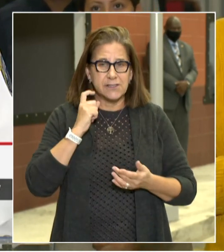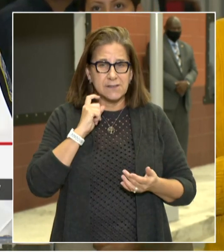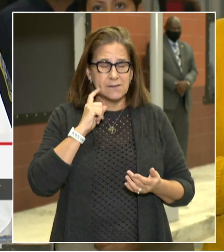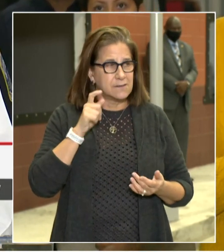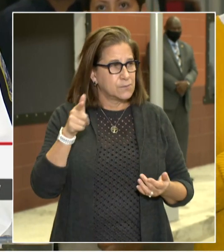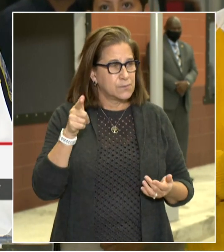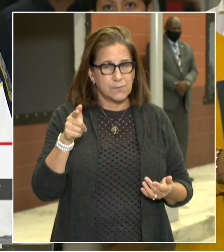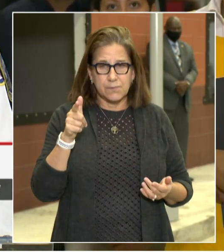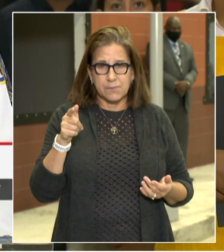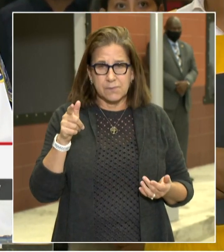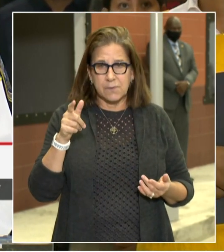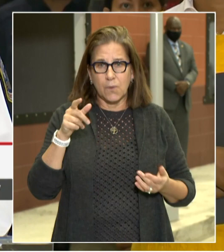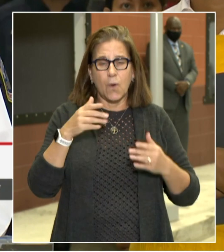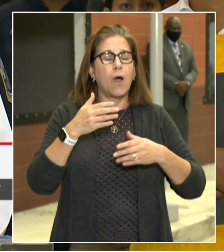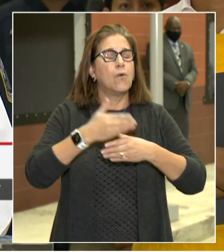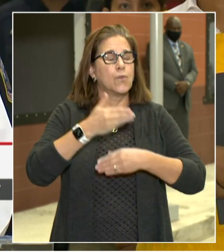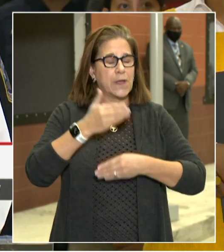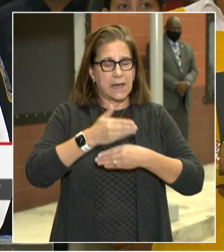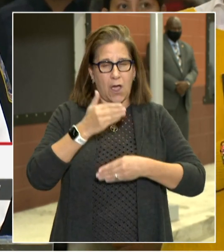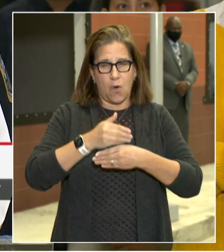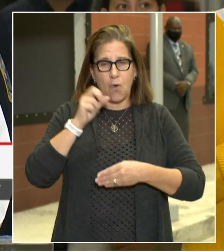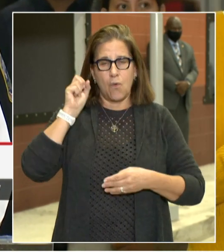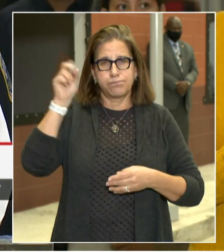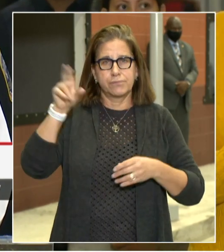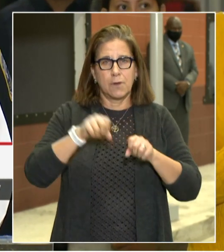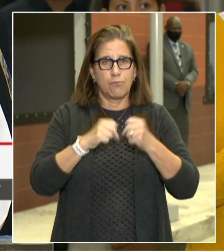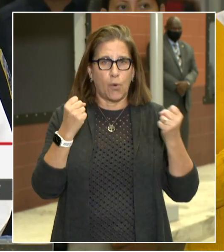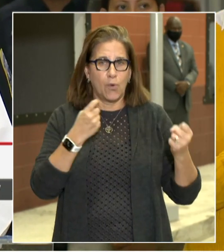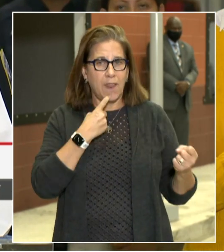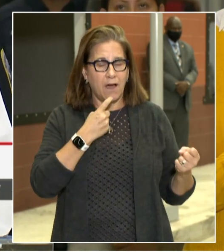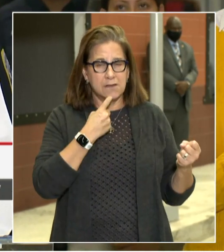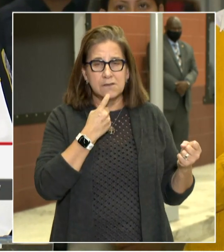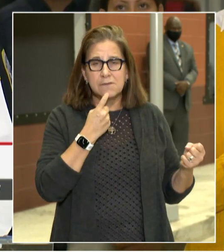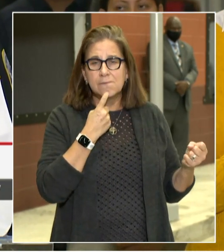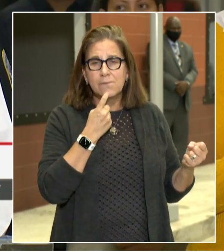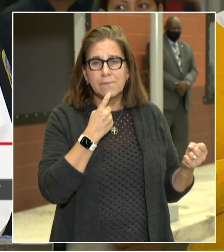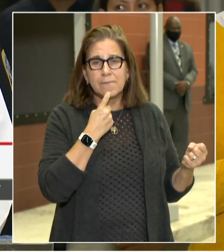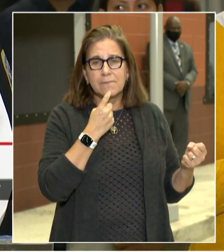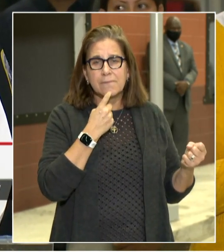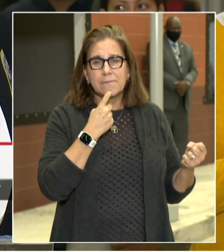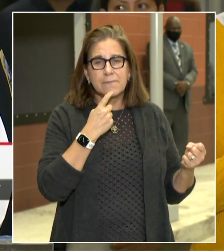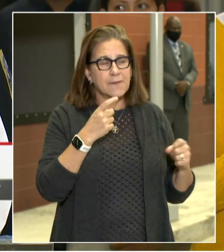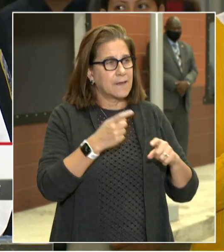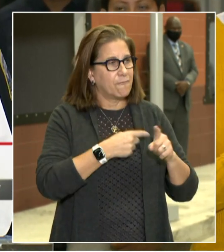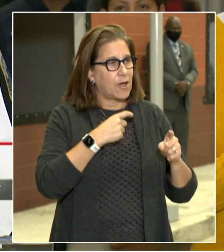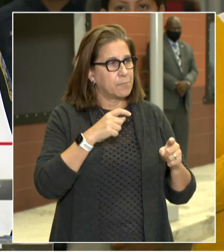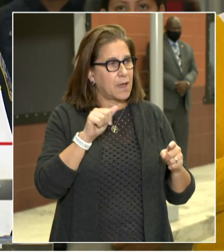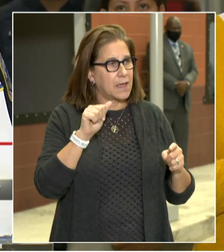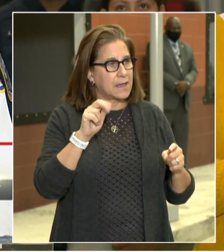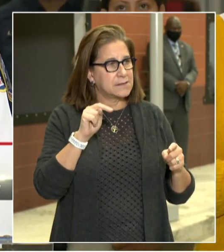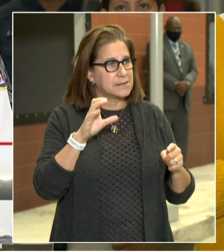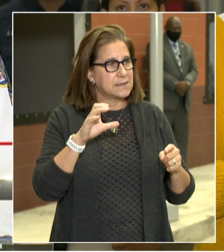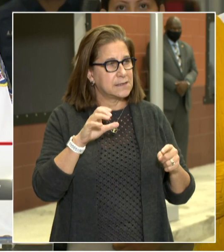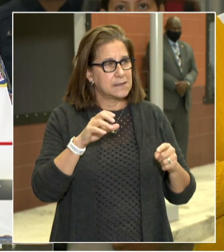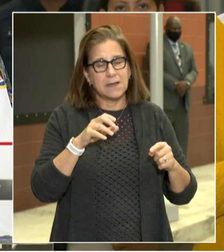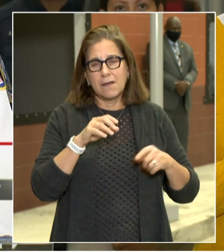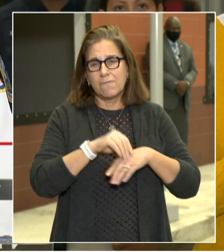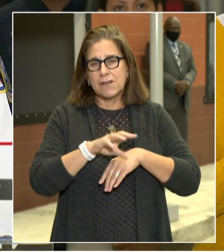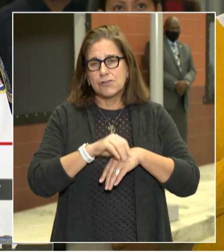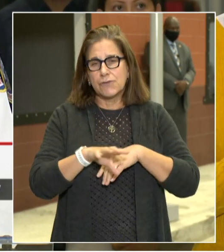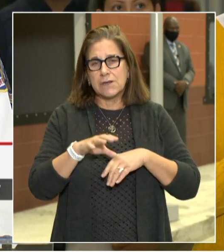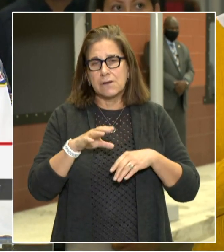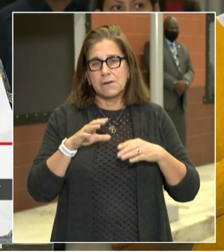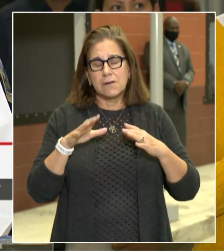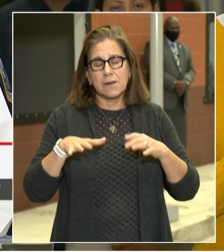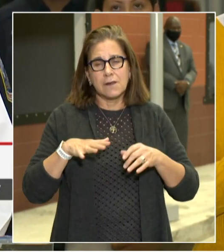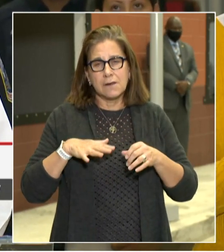Yep. You've had at least 2 carjackings in the area. I guess my question is, and obviously it's something you're concerned